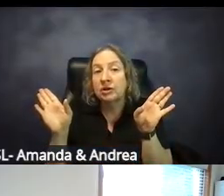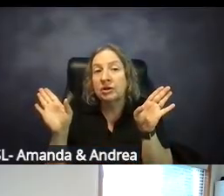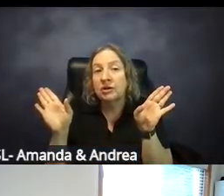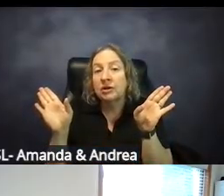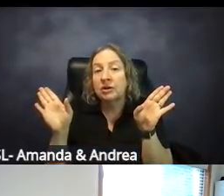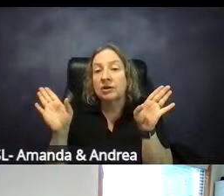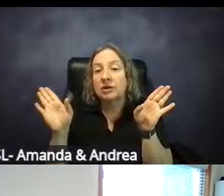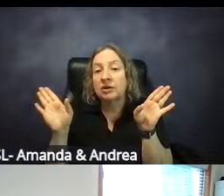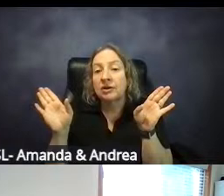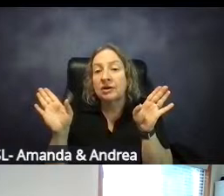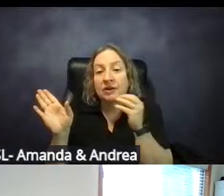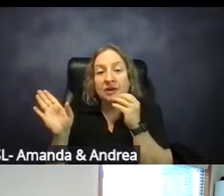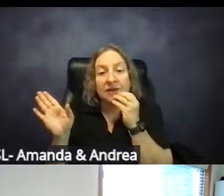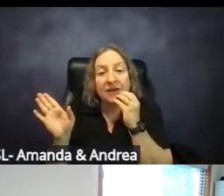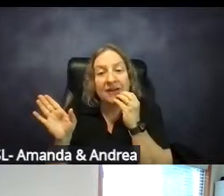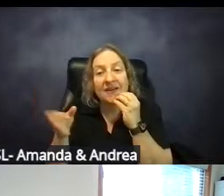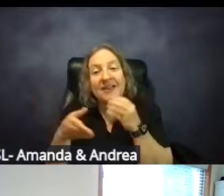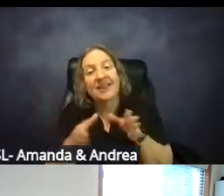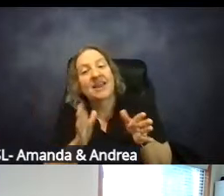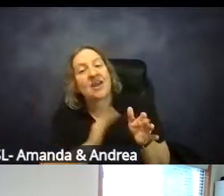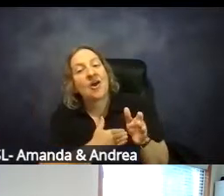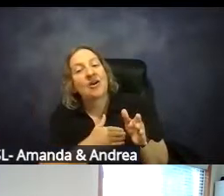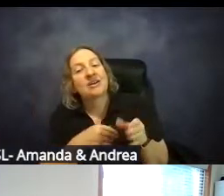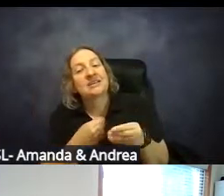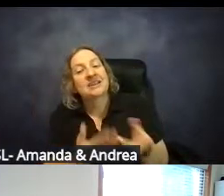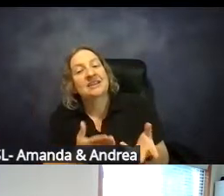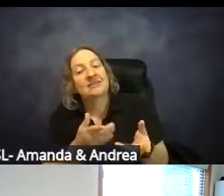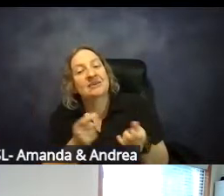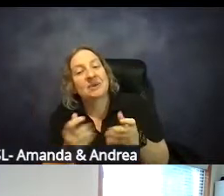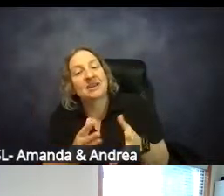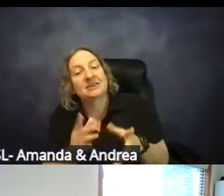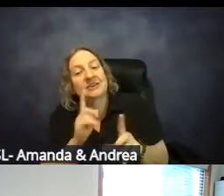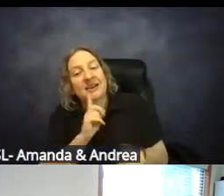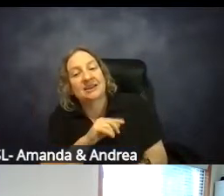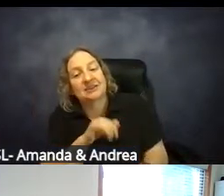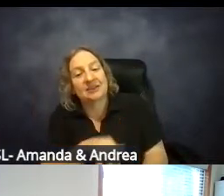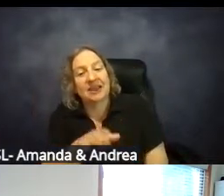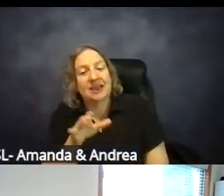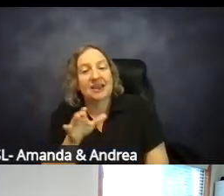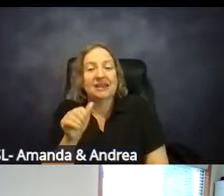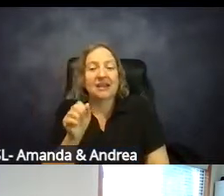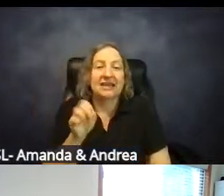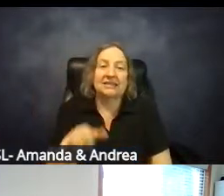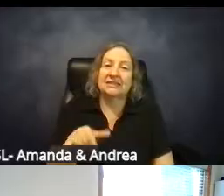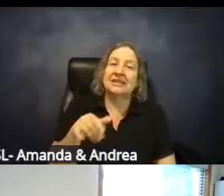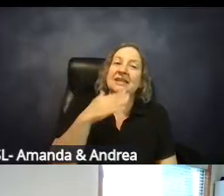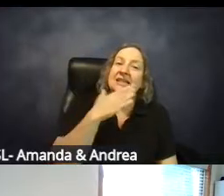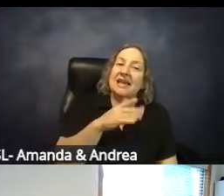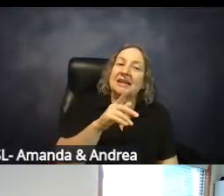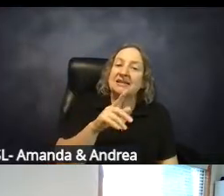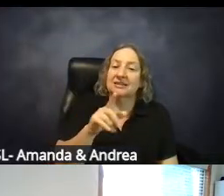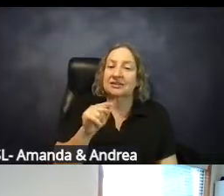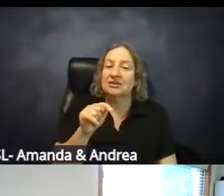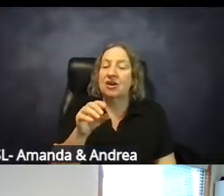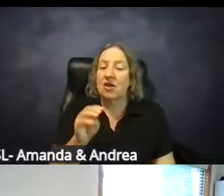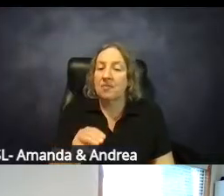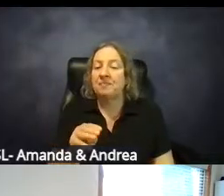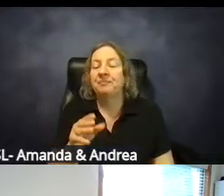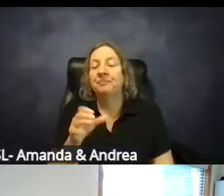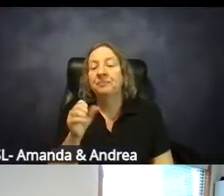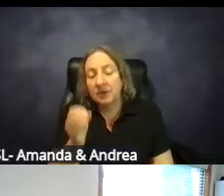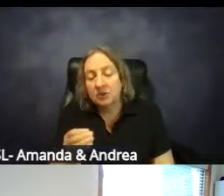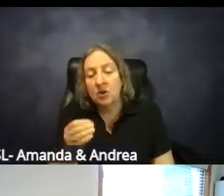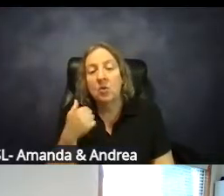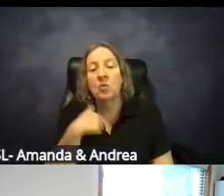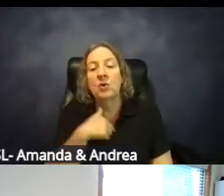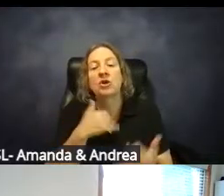our delivery manager answer that. Yeah, go ahead, Casey. Great, thanks. Thanks, Tom. Yeah, so we're currently